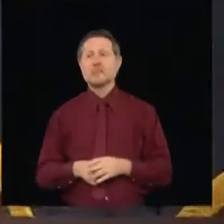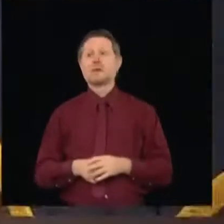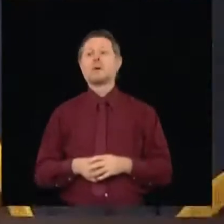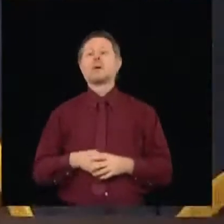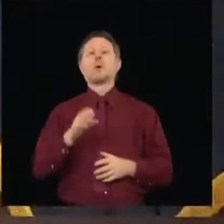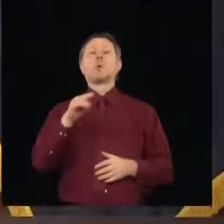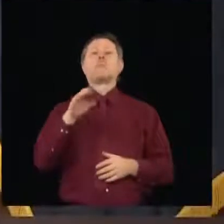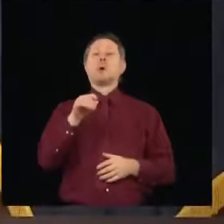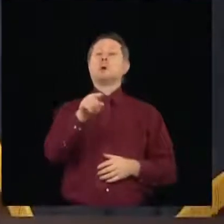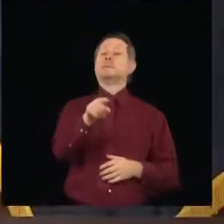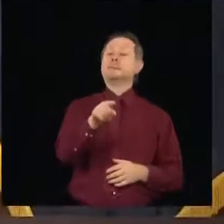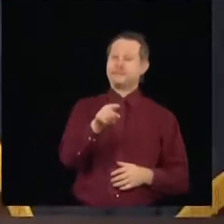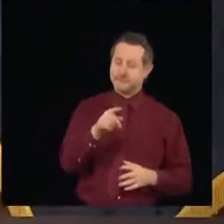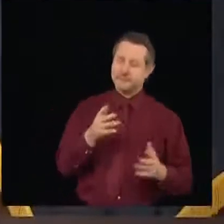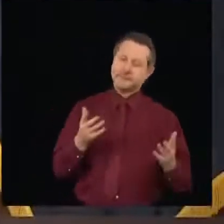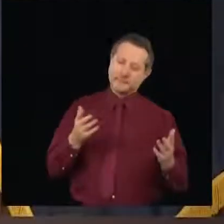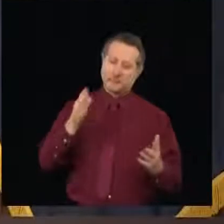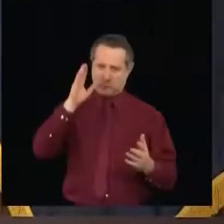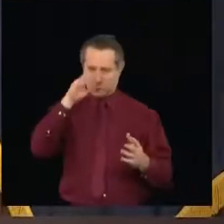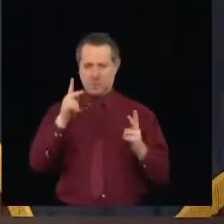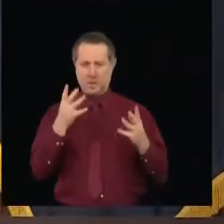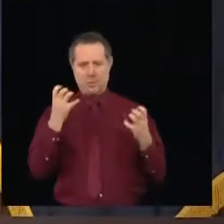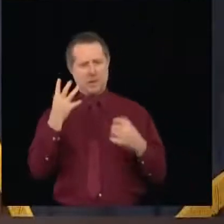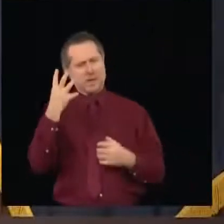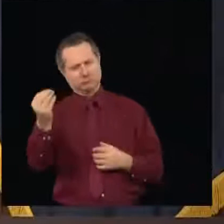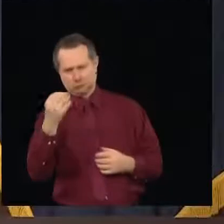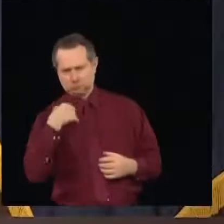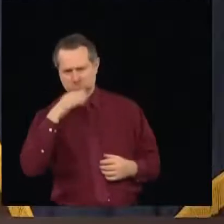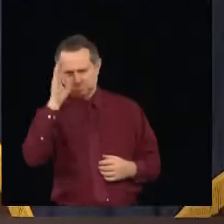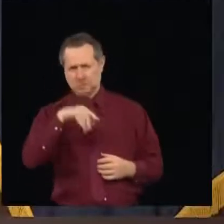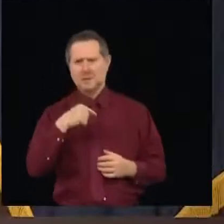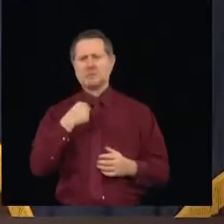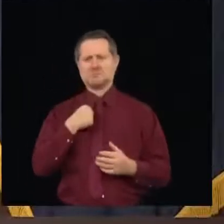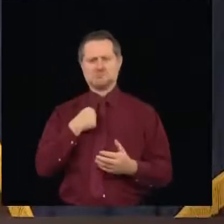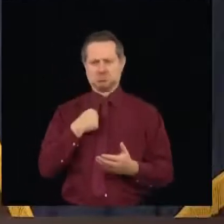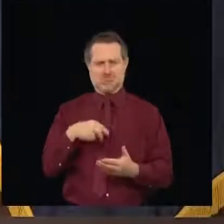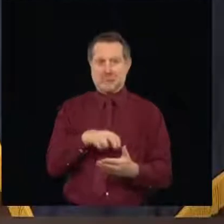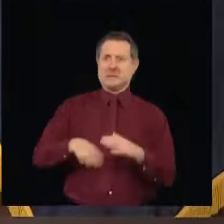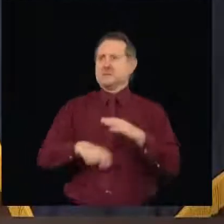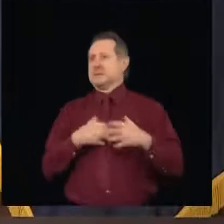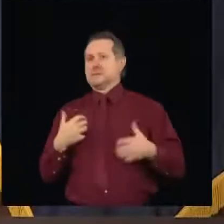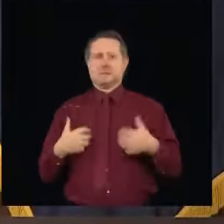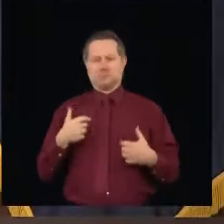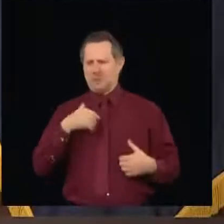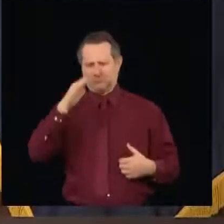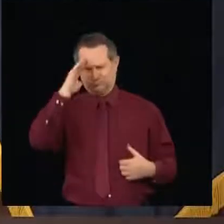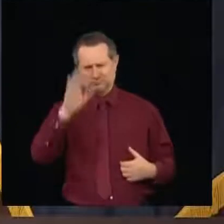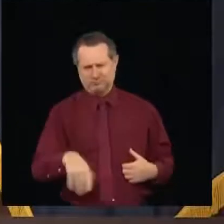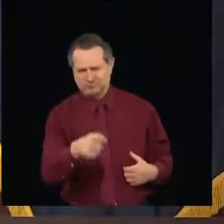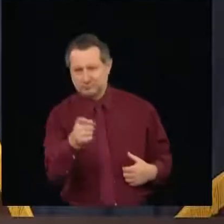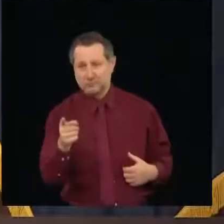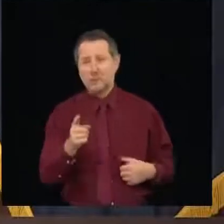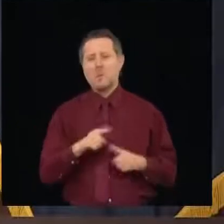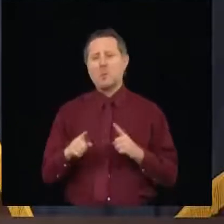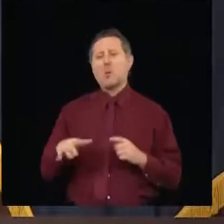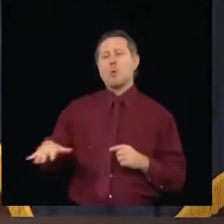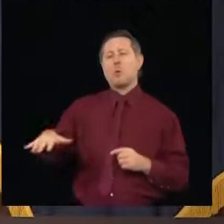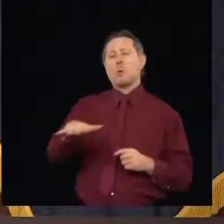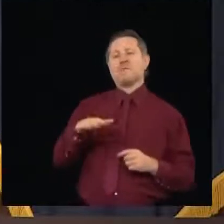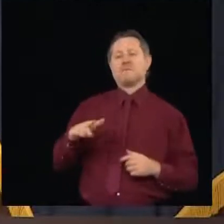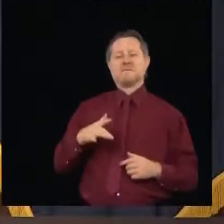have been restless. I'm restless. I think I'm more restless than anyone. So, and I'm sure we all think we're the most restless